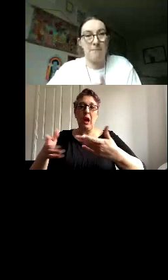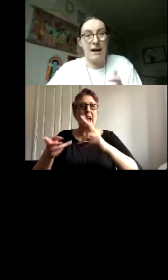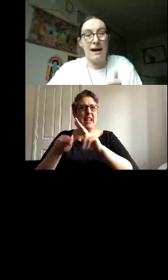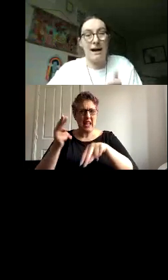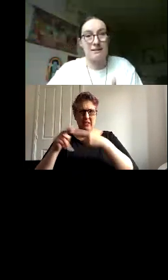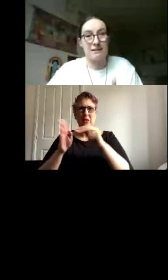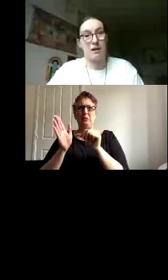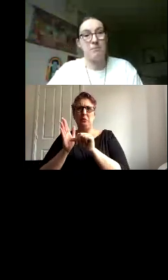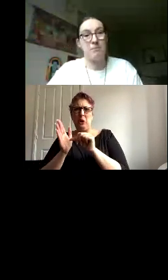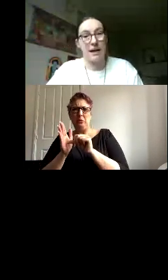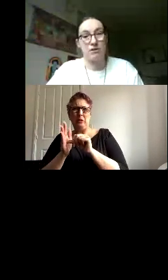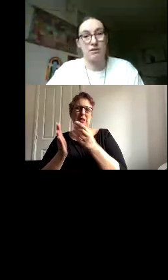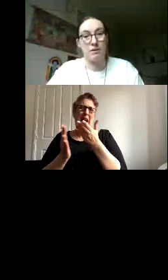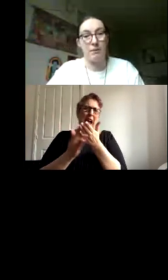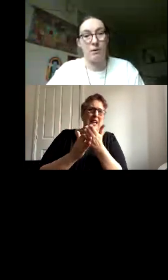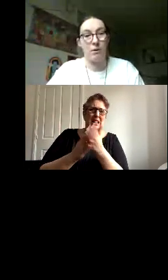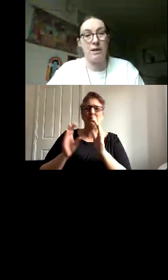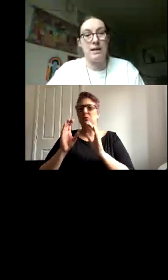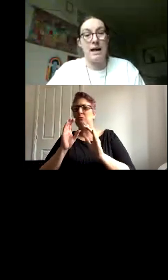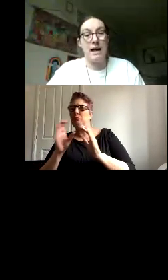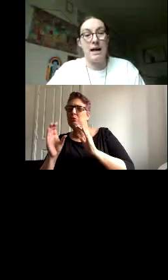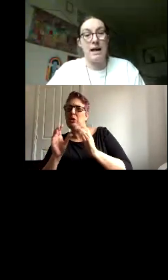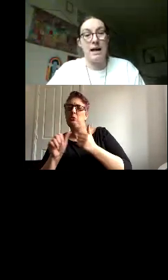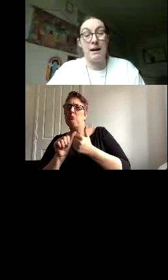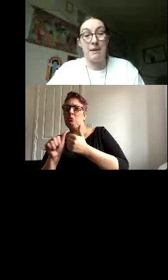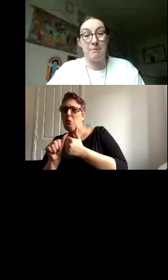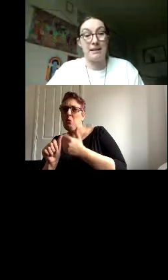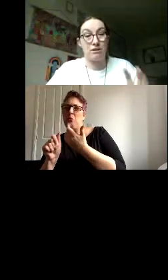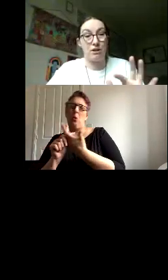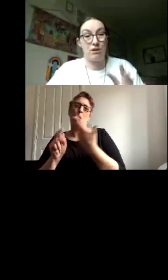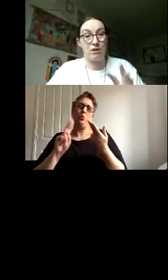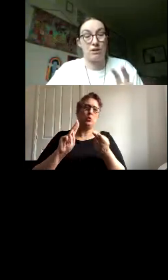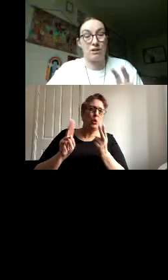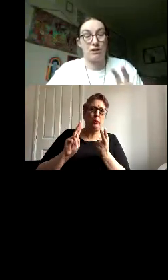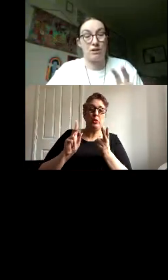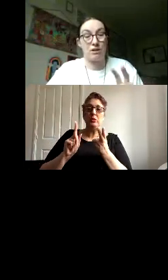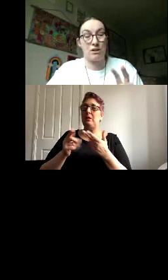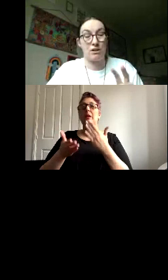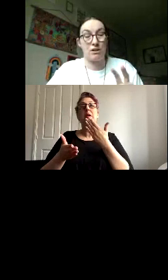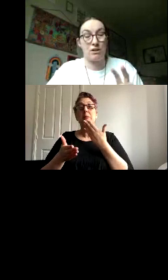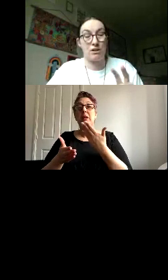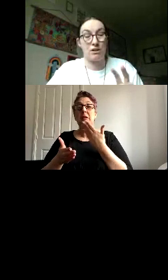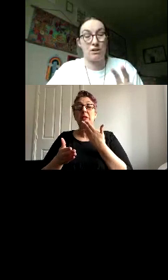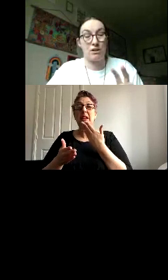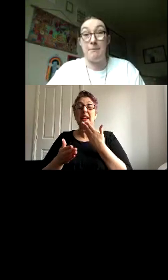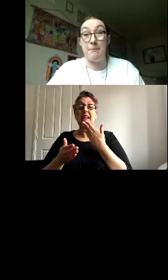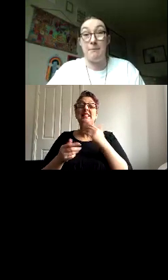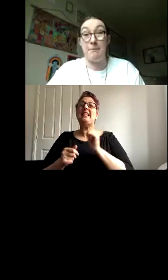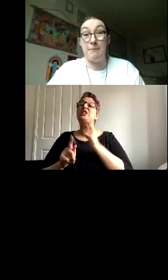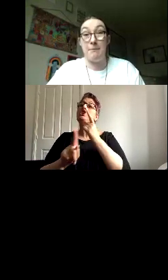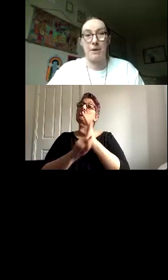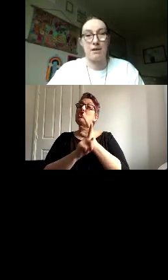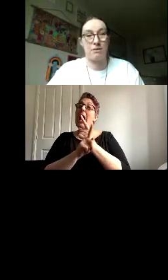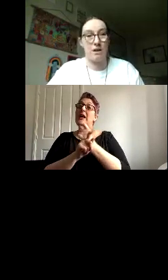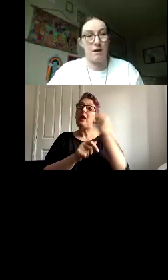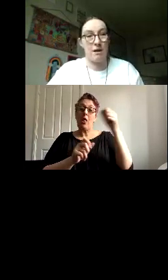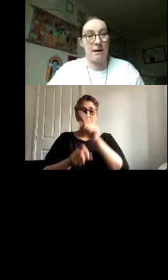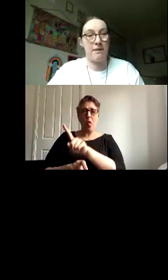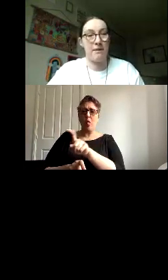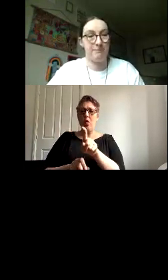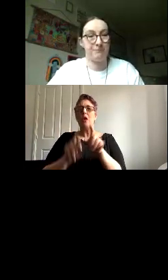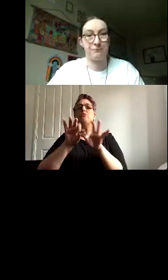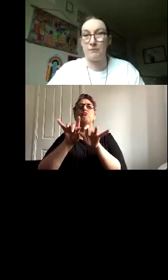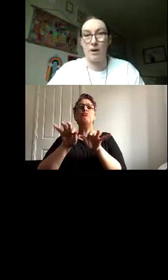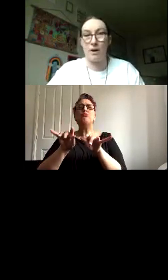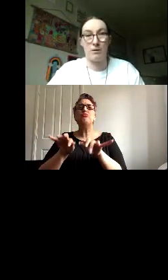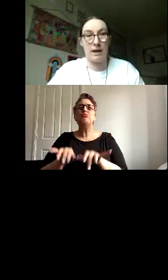issue accessing the communication support, then please do just write on the chat, and then we can see what we can do about